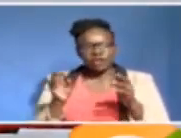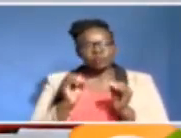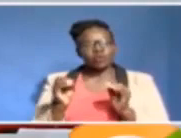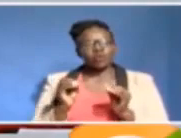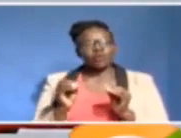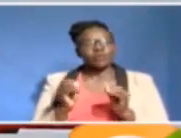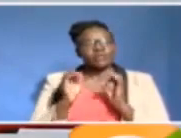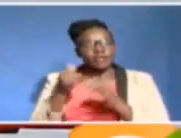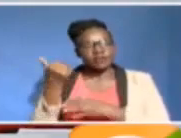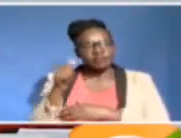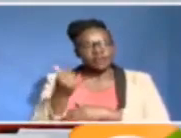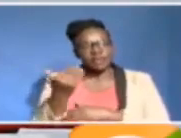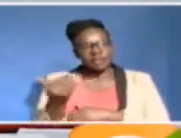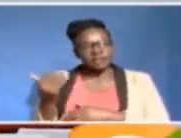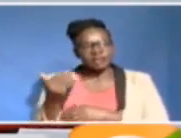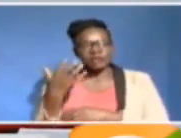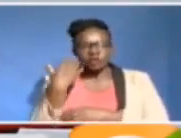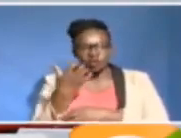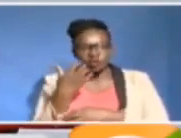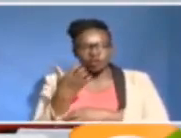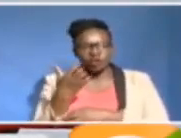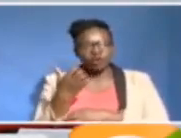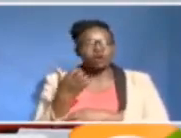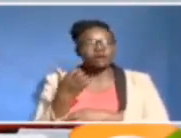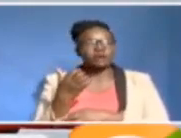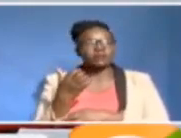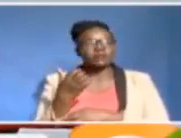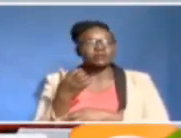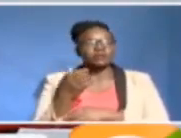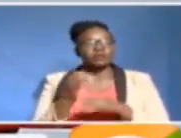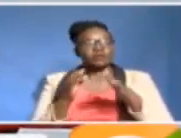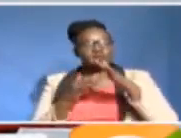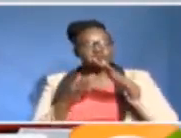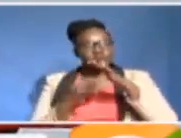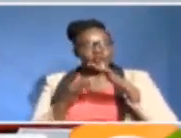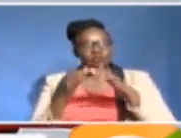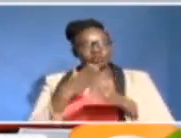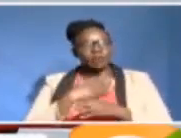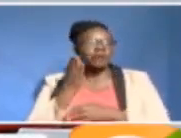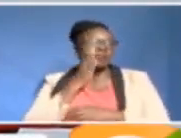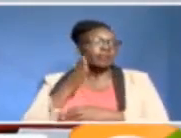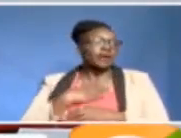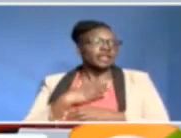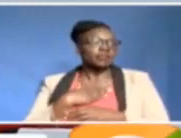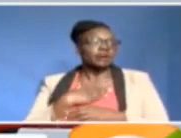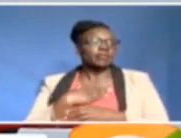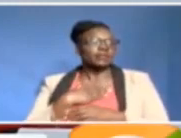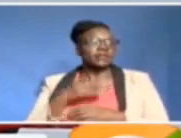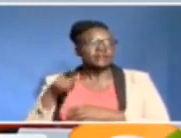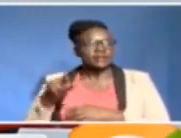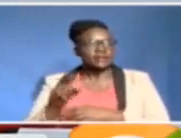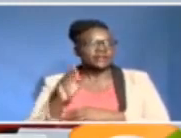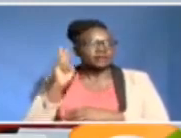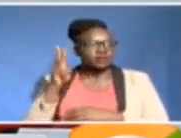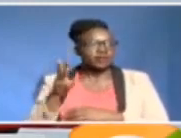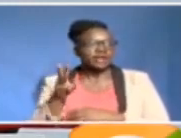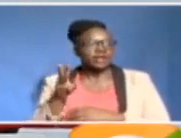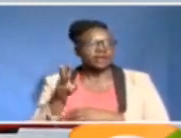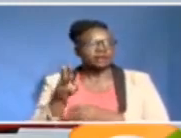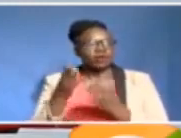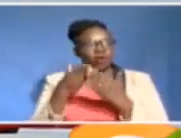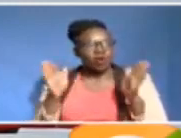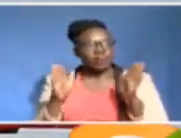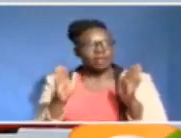kid knocks on our foundation, my mother's door today, my mother would open the door, because my mother feels like she didn't give me enough as a kid, because she